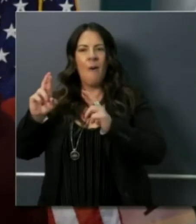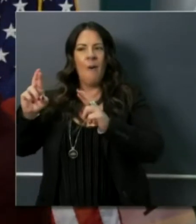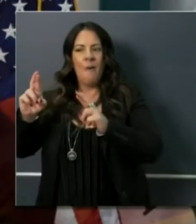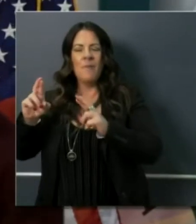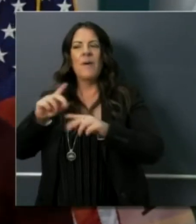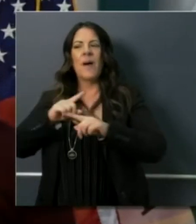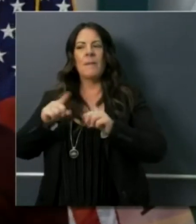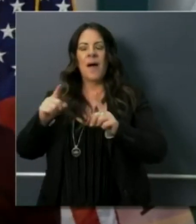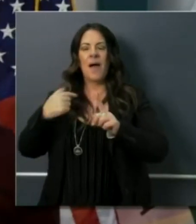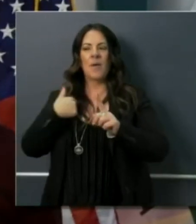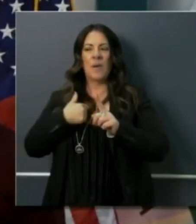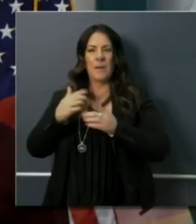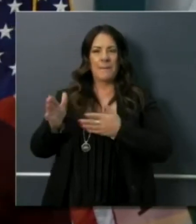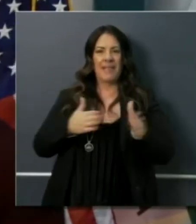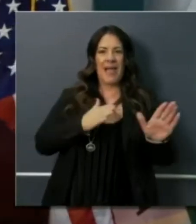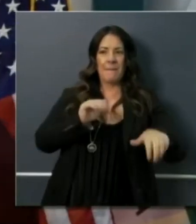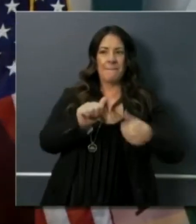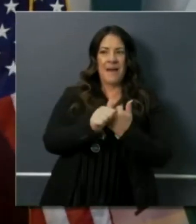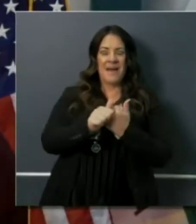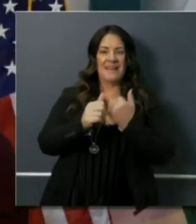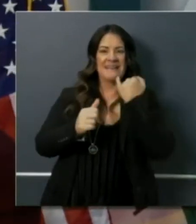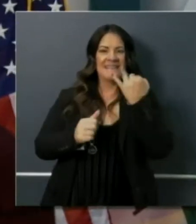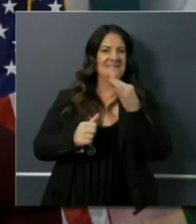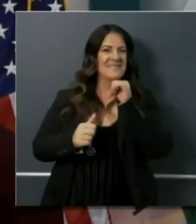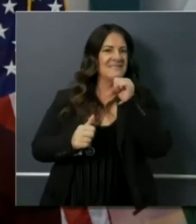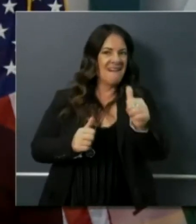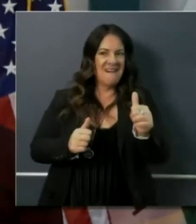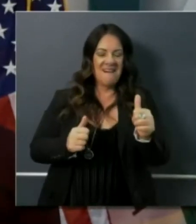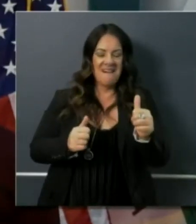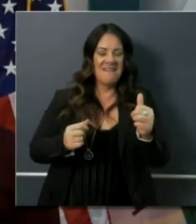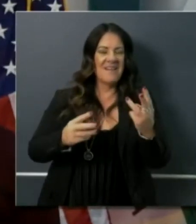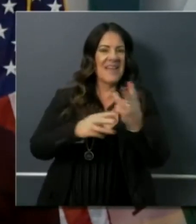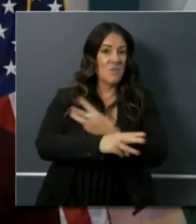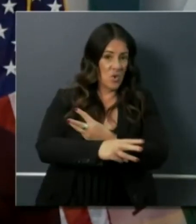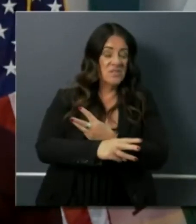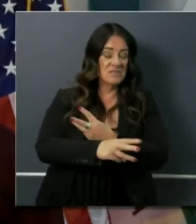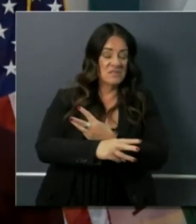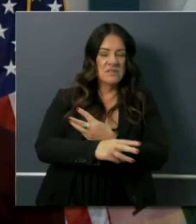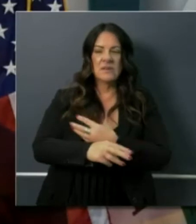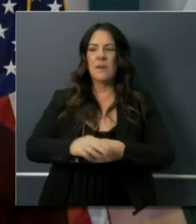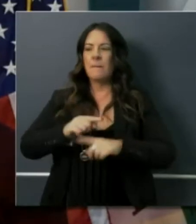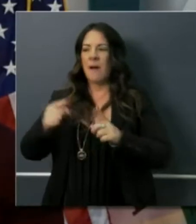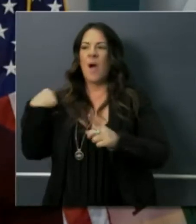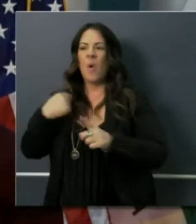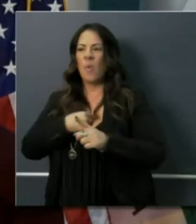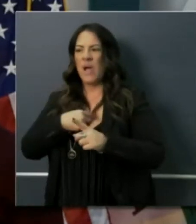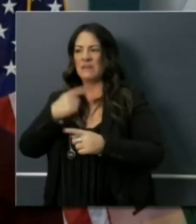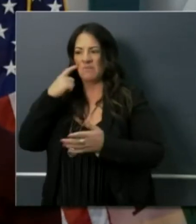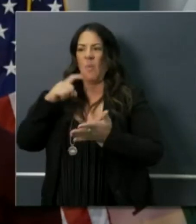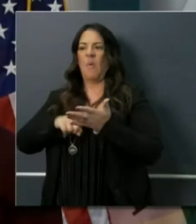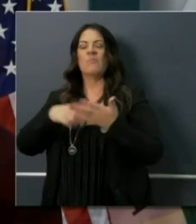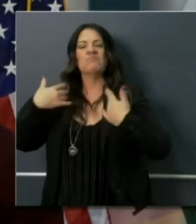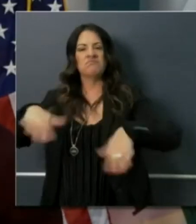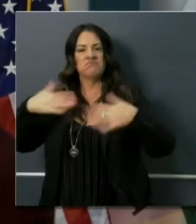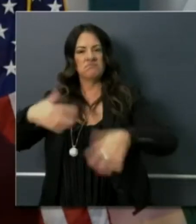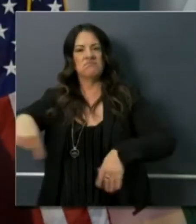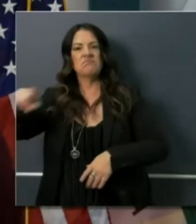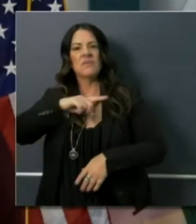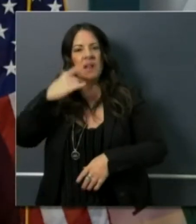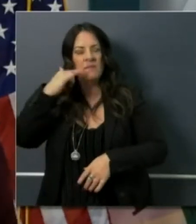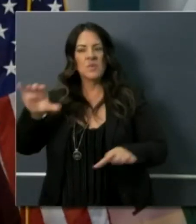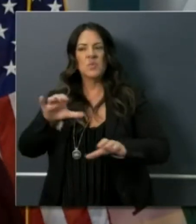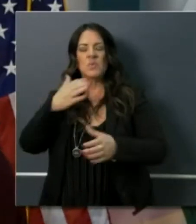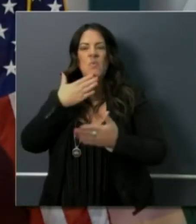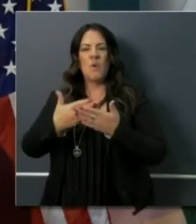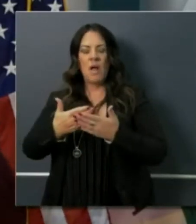course planned for something different. This is a point of pride for Californians that we've done so well with what we've been doing. But